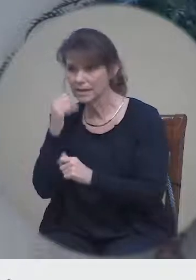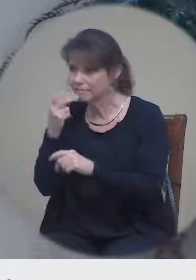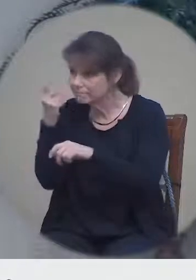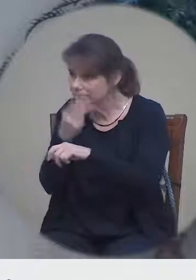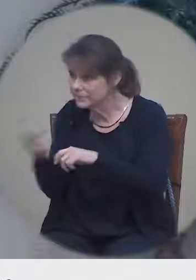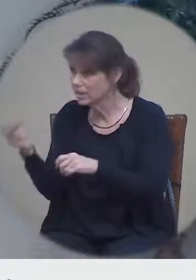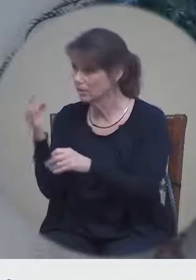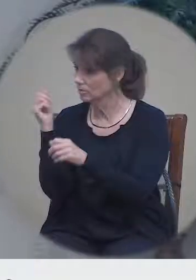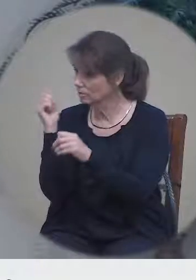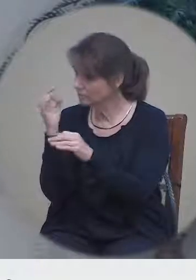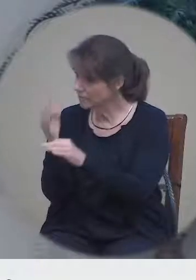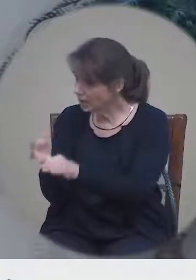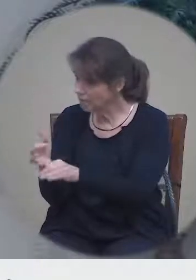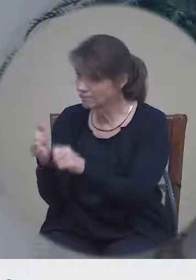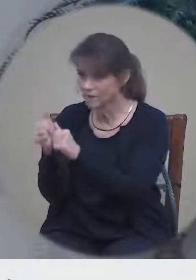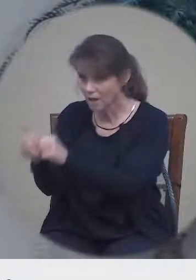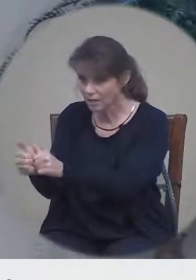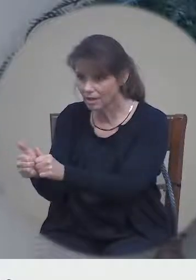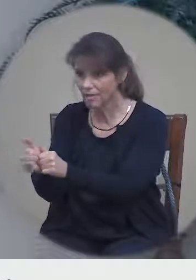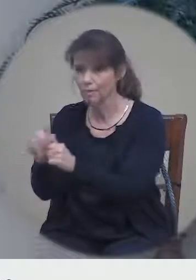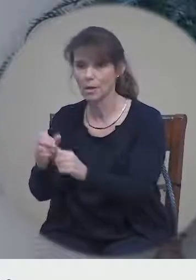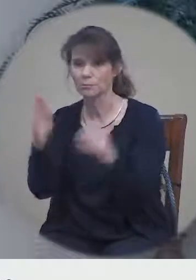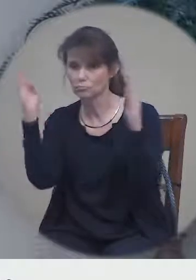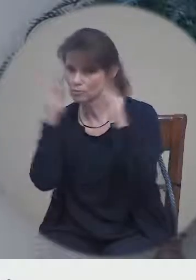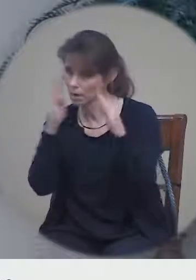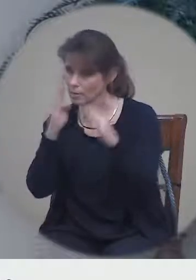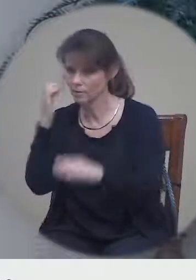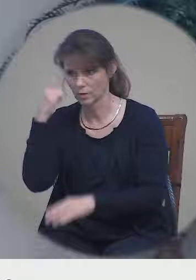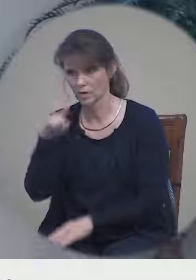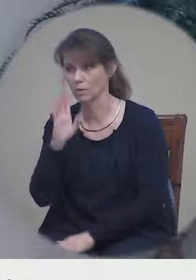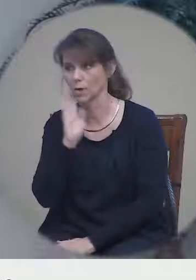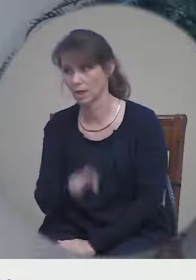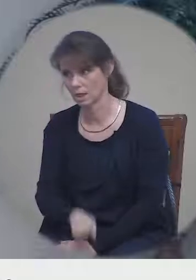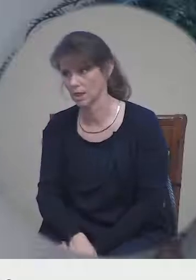cause trouble. A root of bitterness.